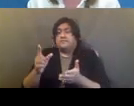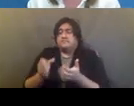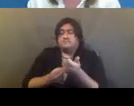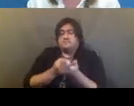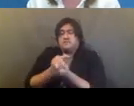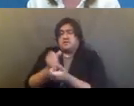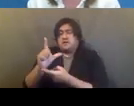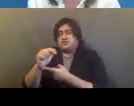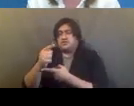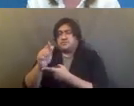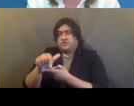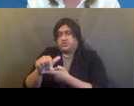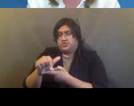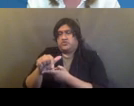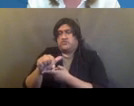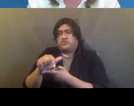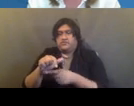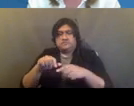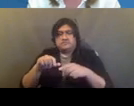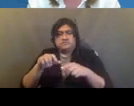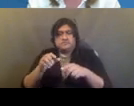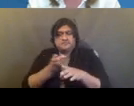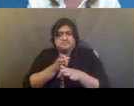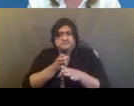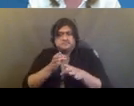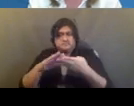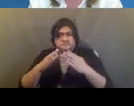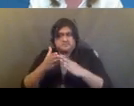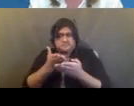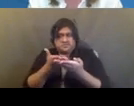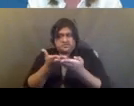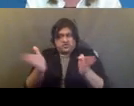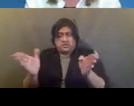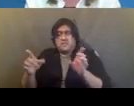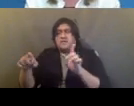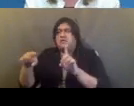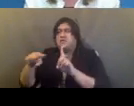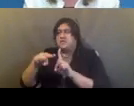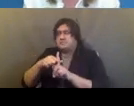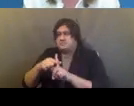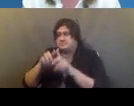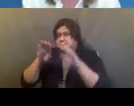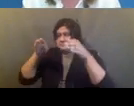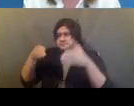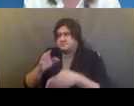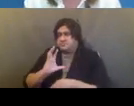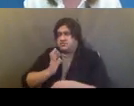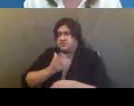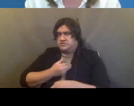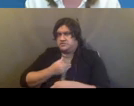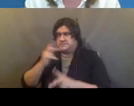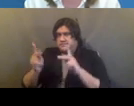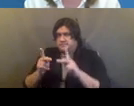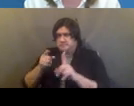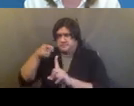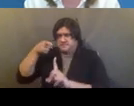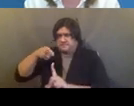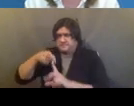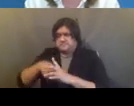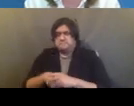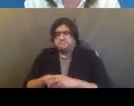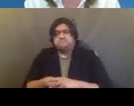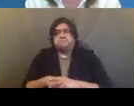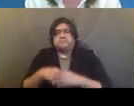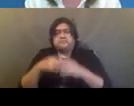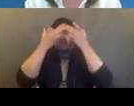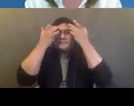and also transgender and gender expansive folks specifically. Now, as many of you will be aware, there are